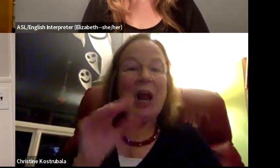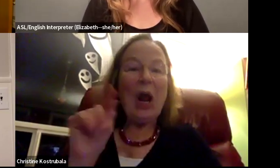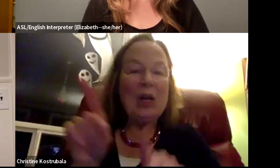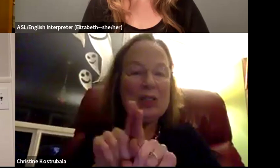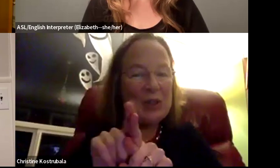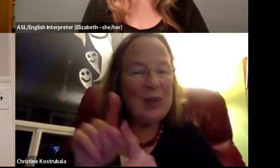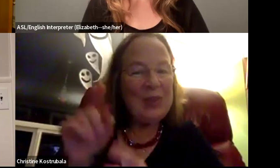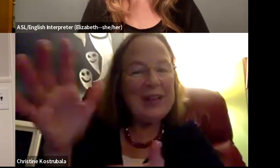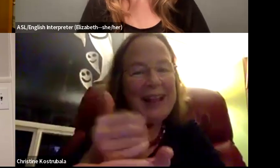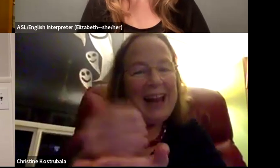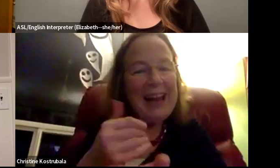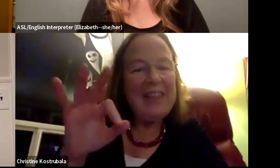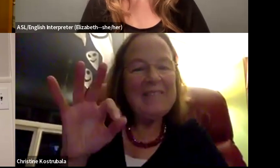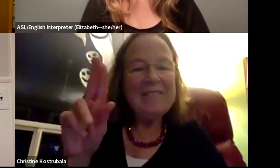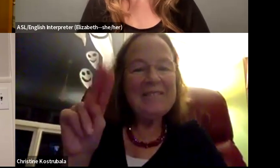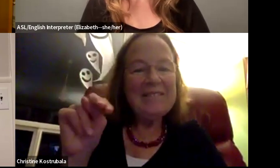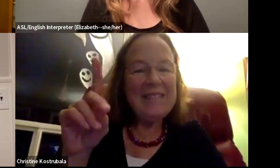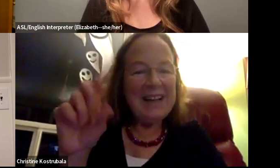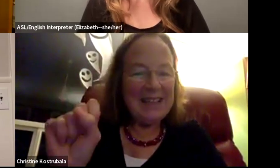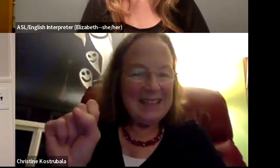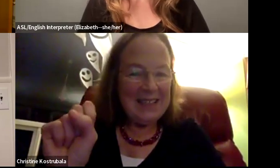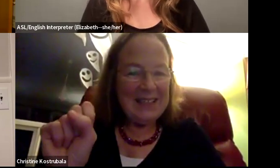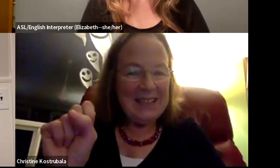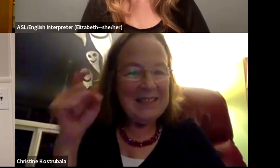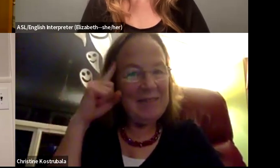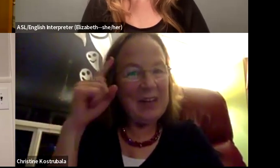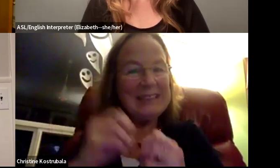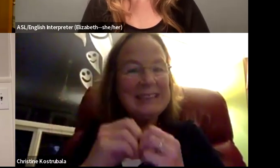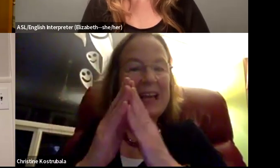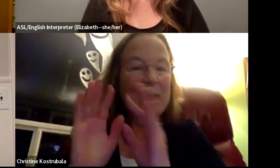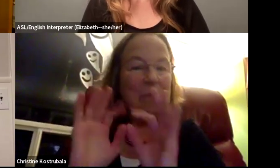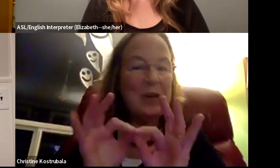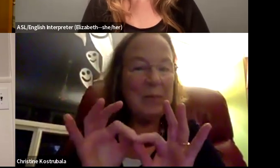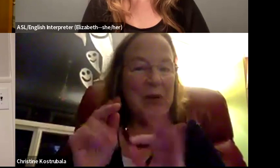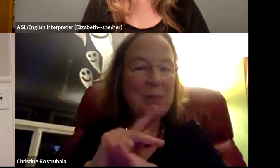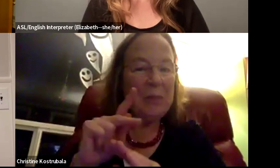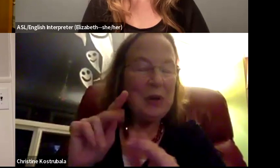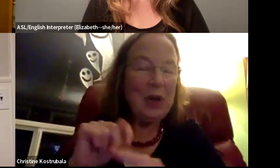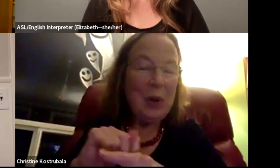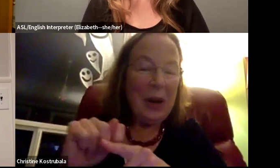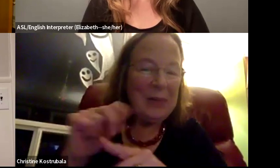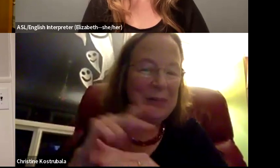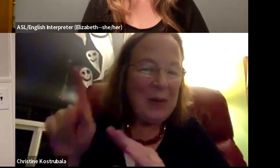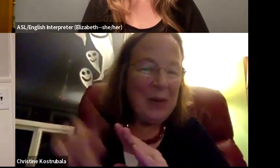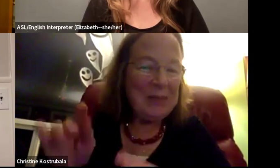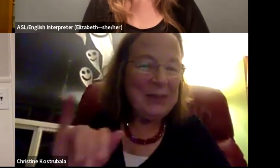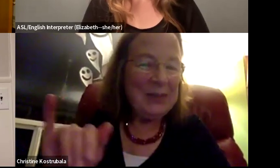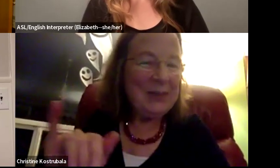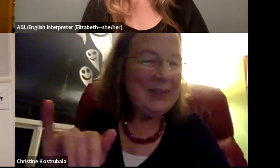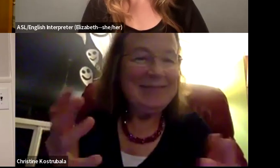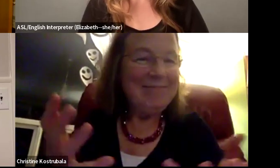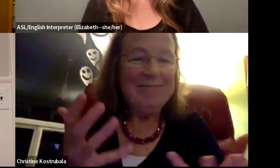saying, yes, it is truly important. And also collecting funds as well for establishing